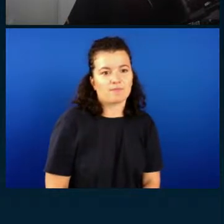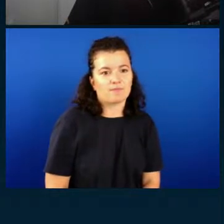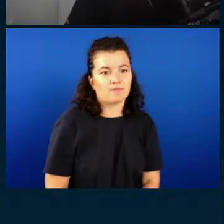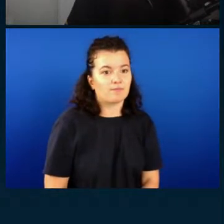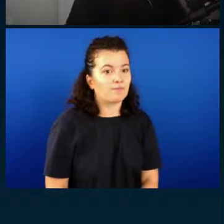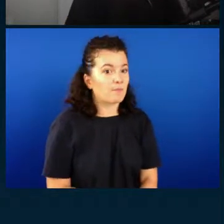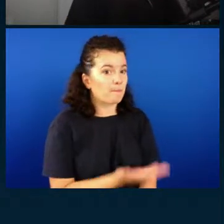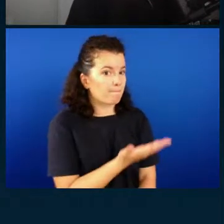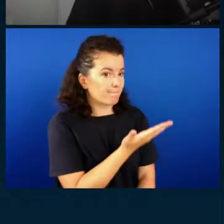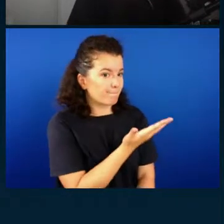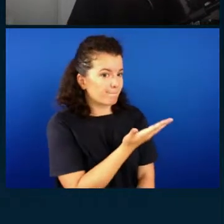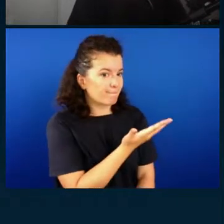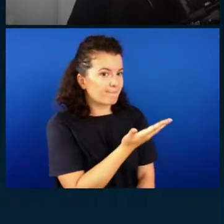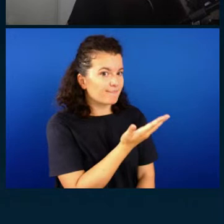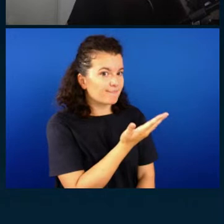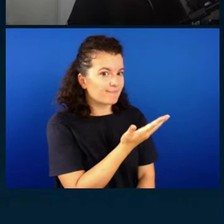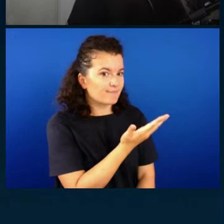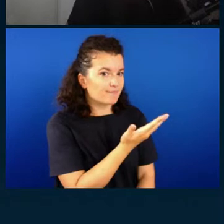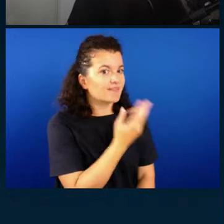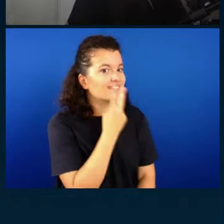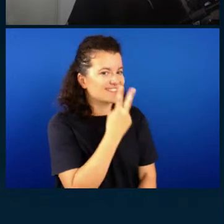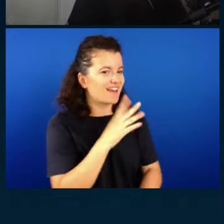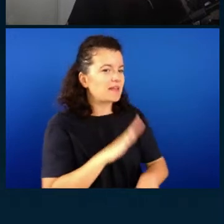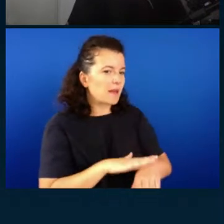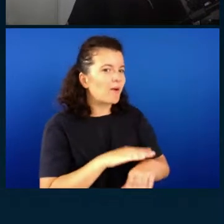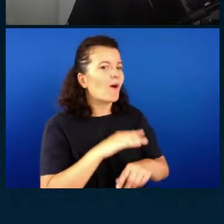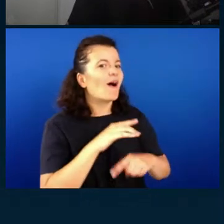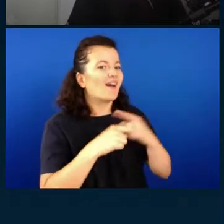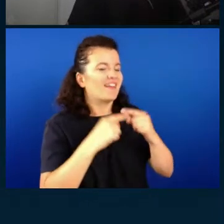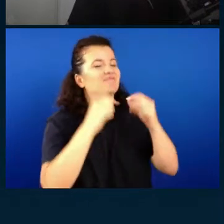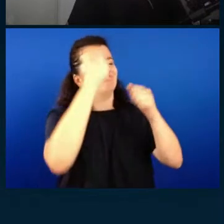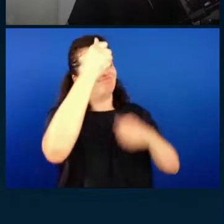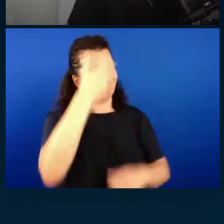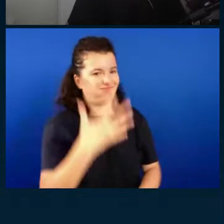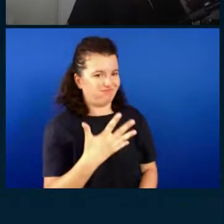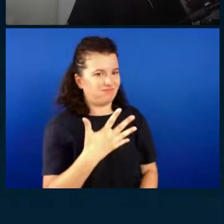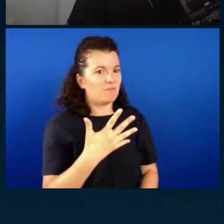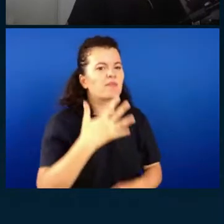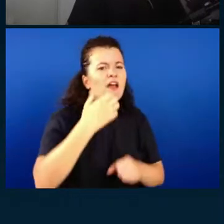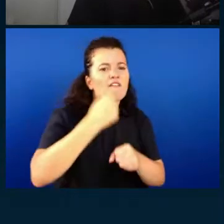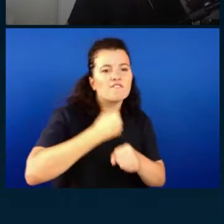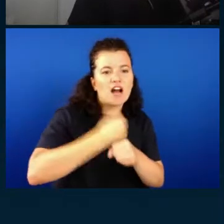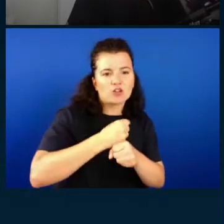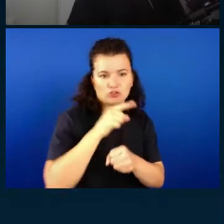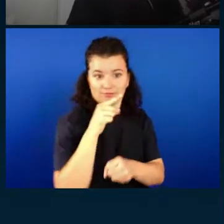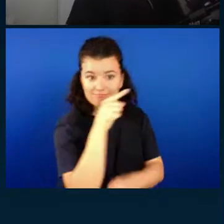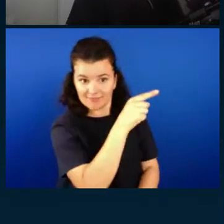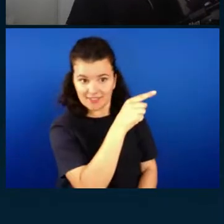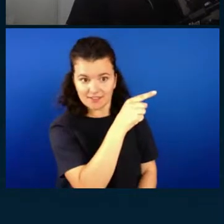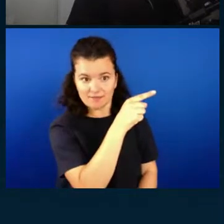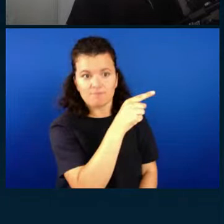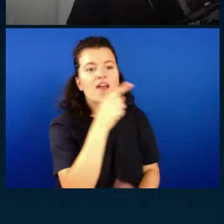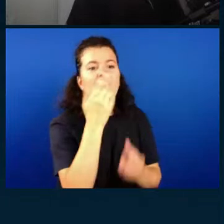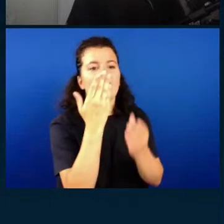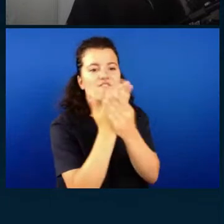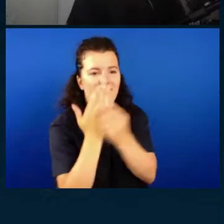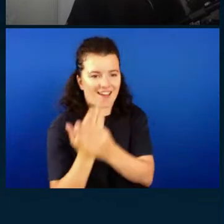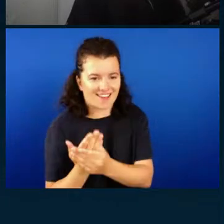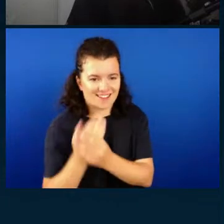oh, there we go. Took some time. This is the function itself. These are the files that work around